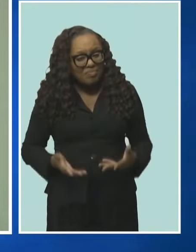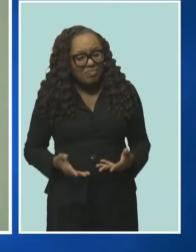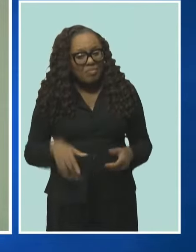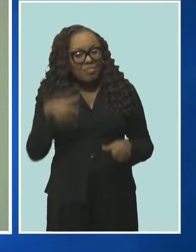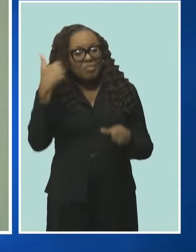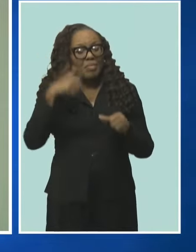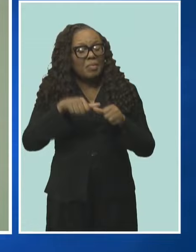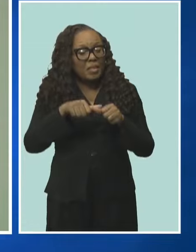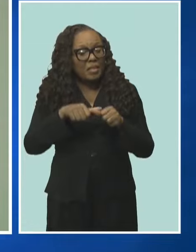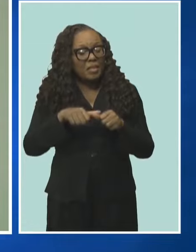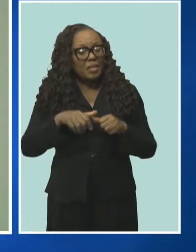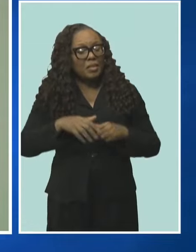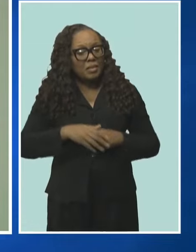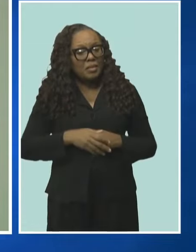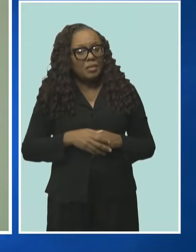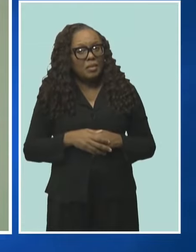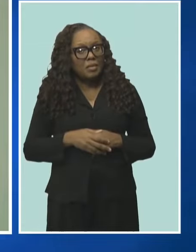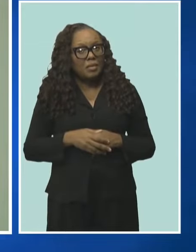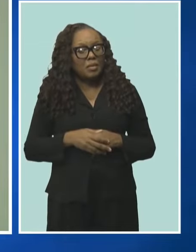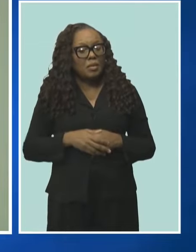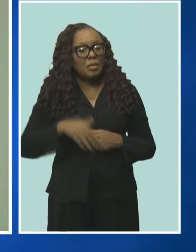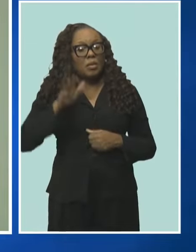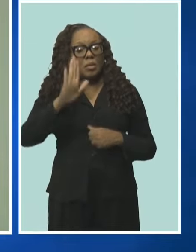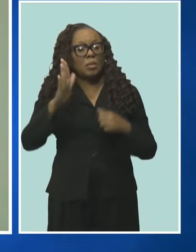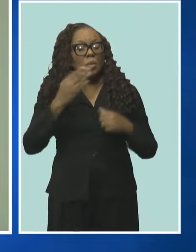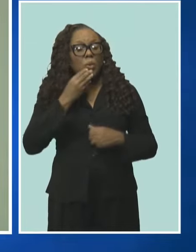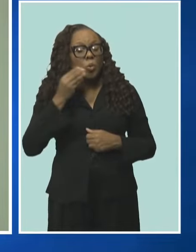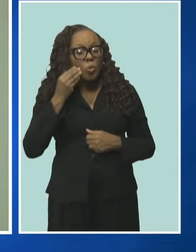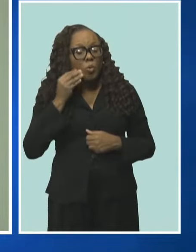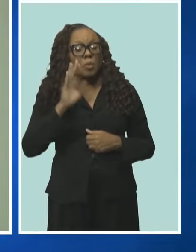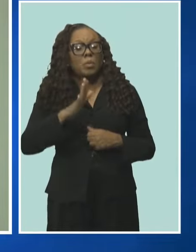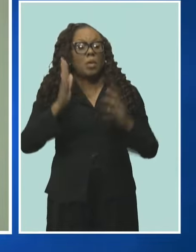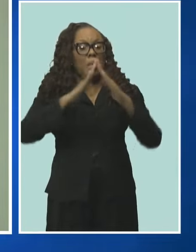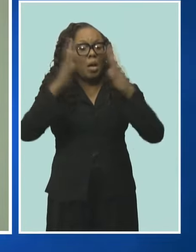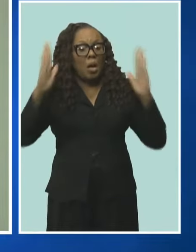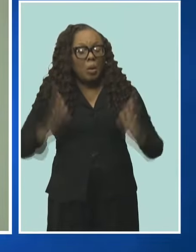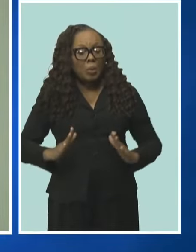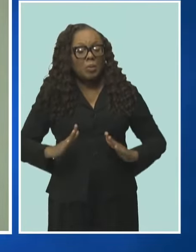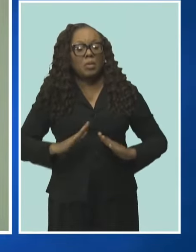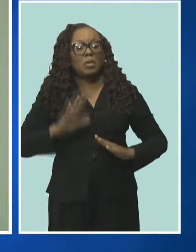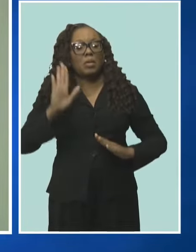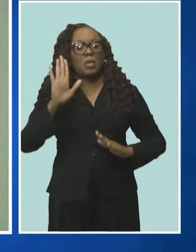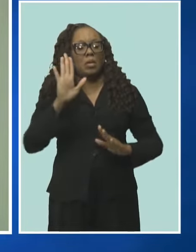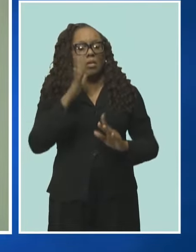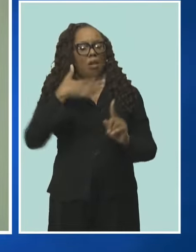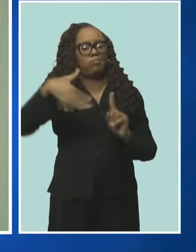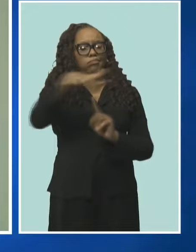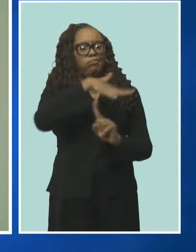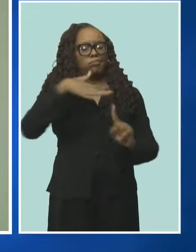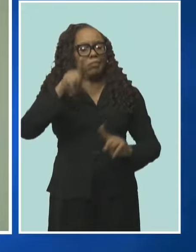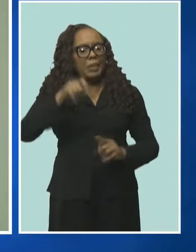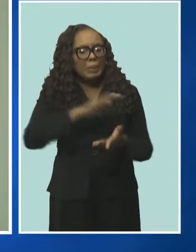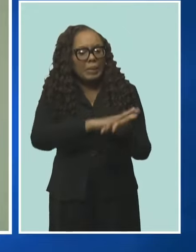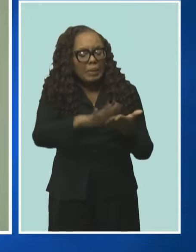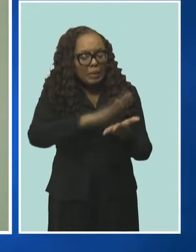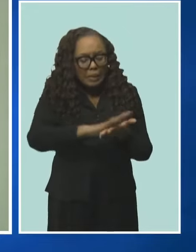house or your surroundings clean and tidy. We have cases